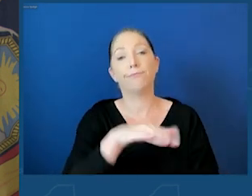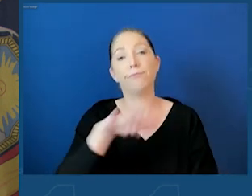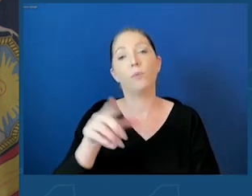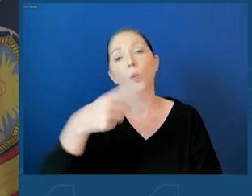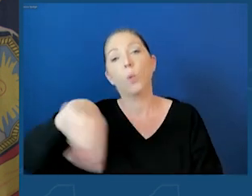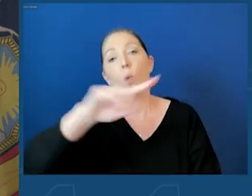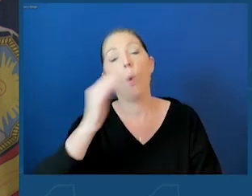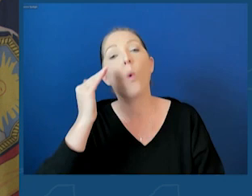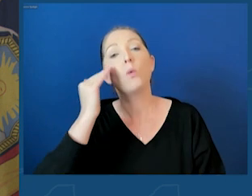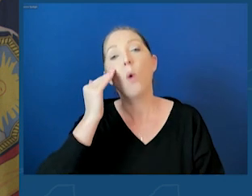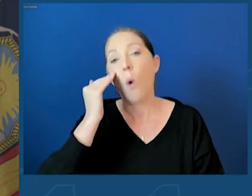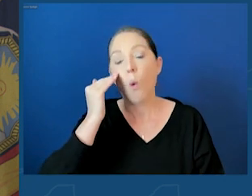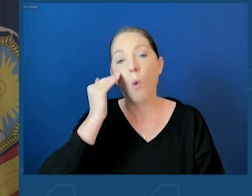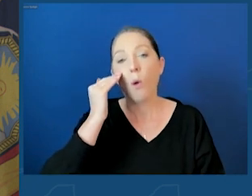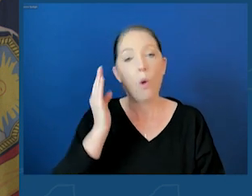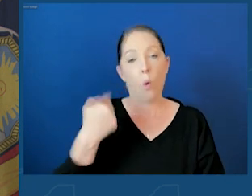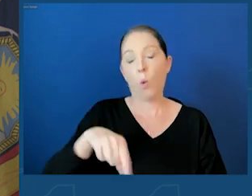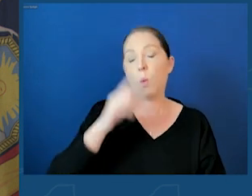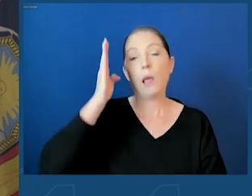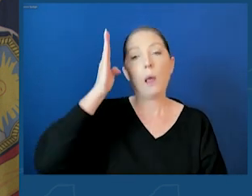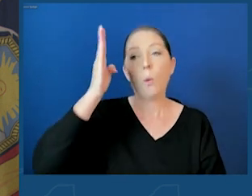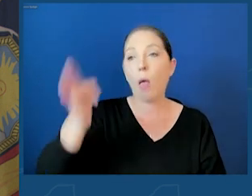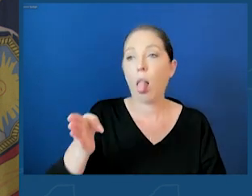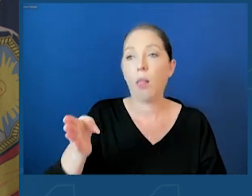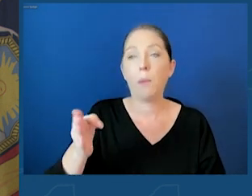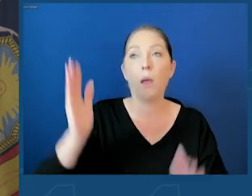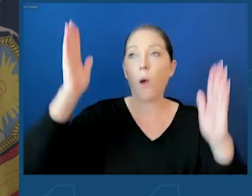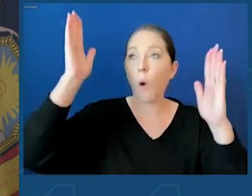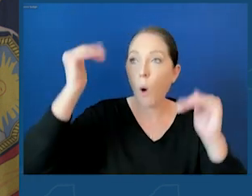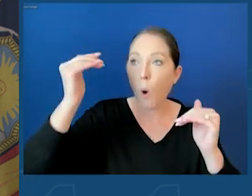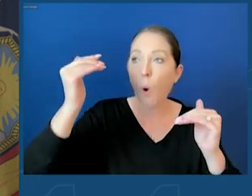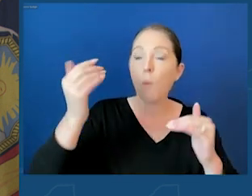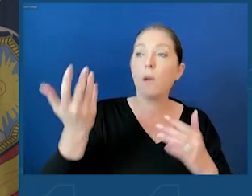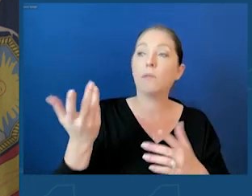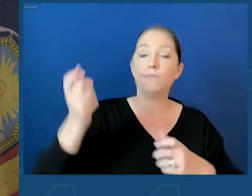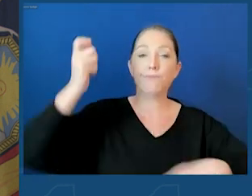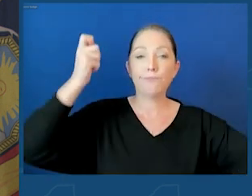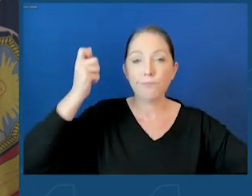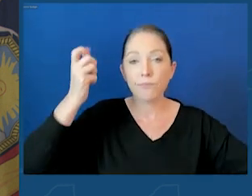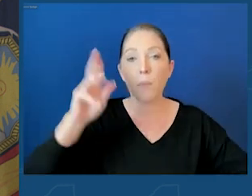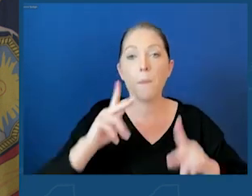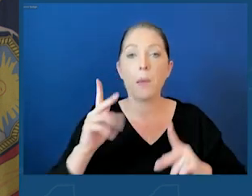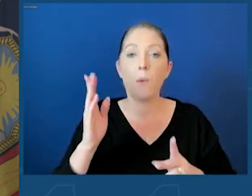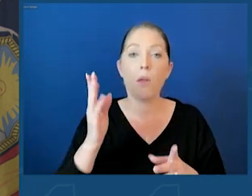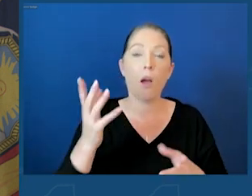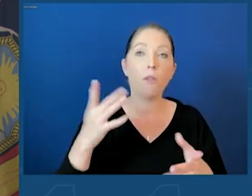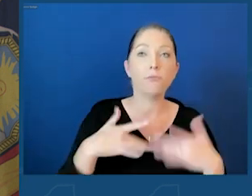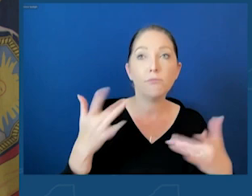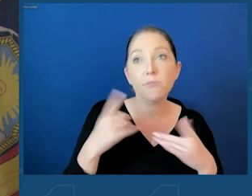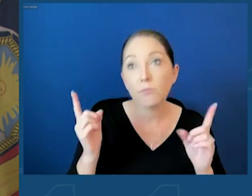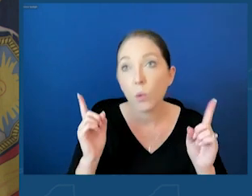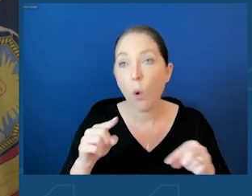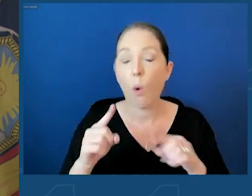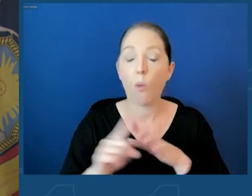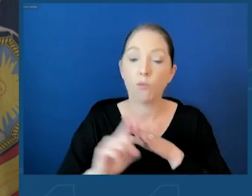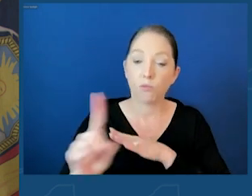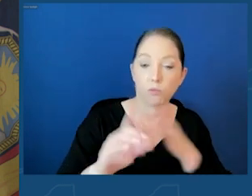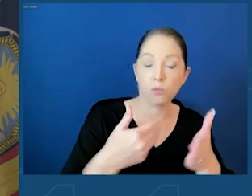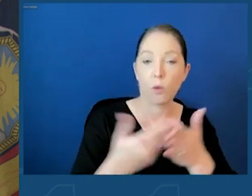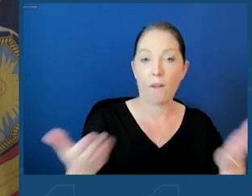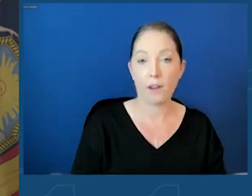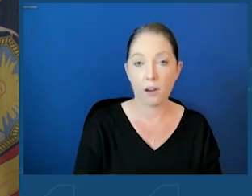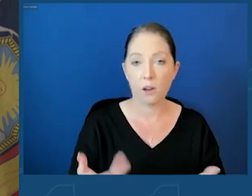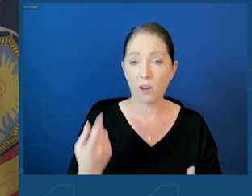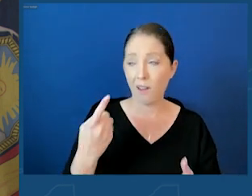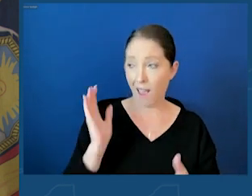hope and freedom from oppression that has drawn people here and made us so incredibly fascinating. We are a state that cherishes our diversity